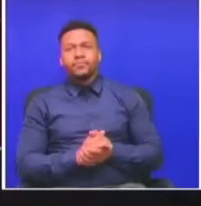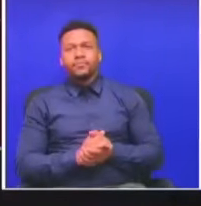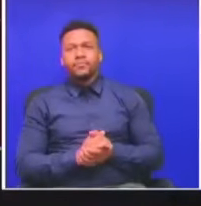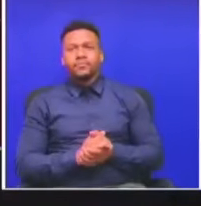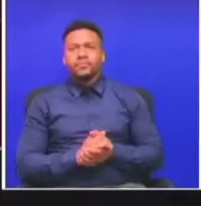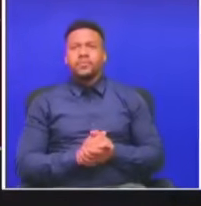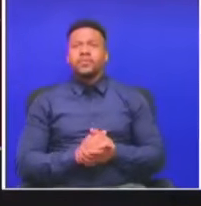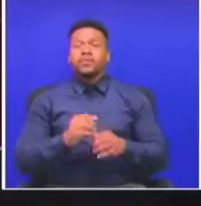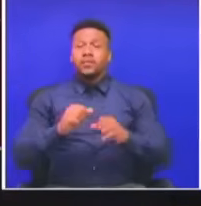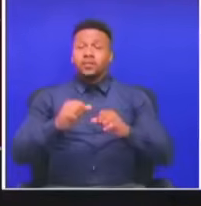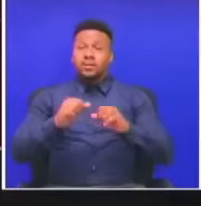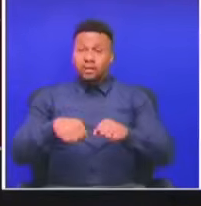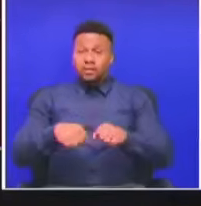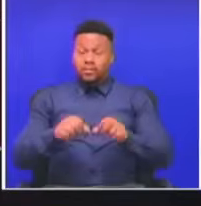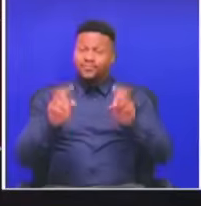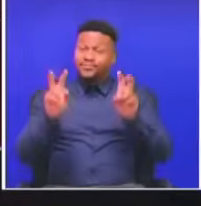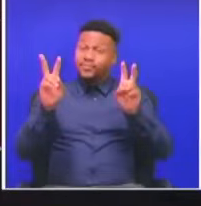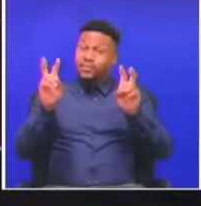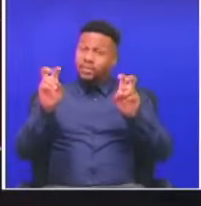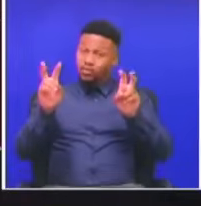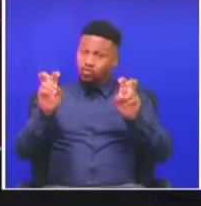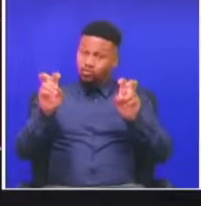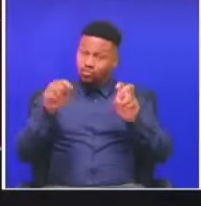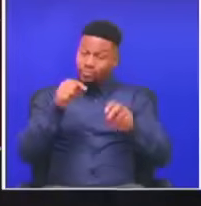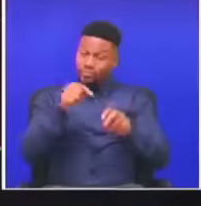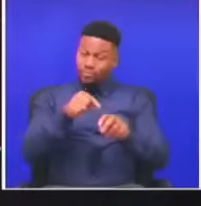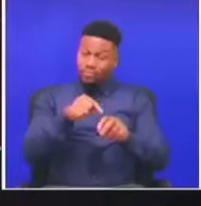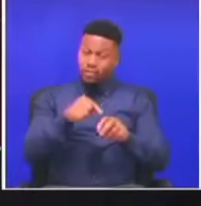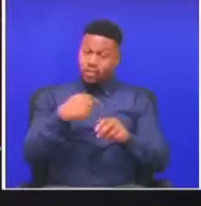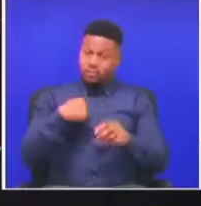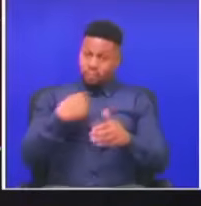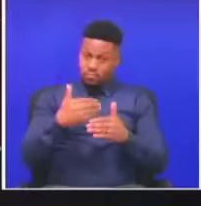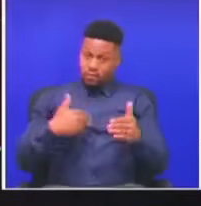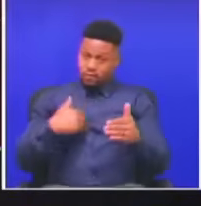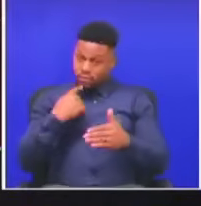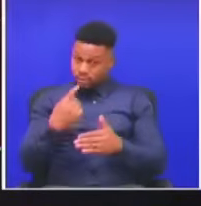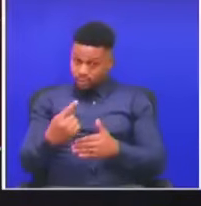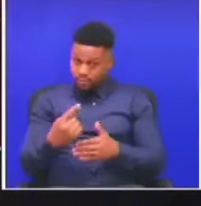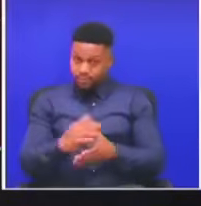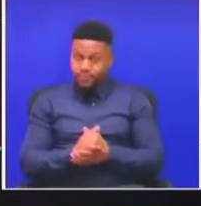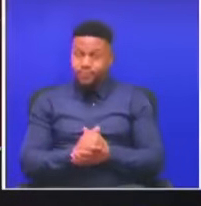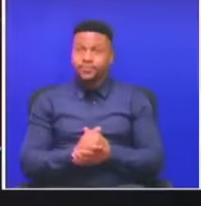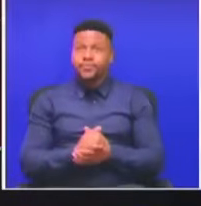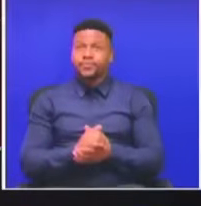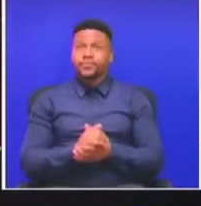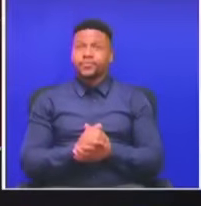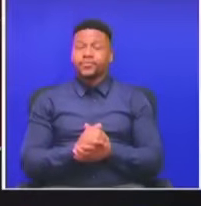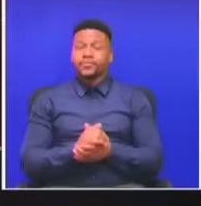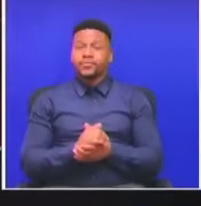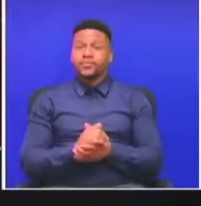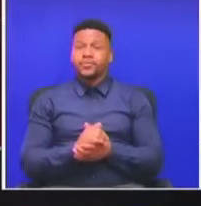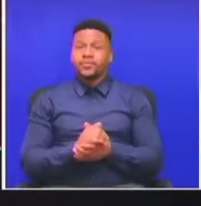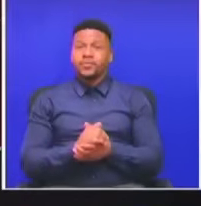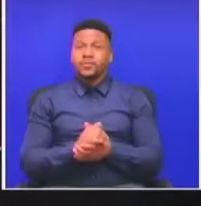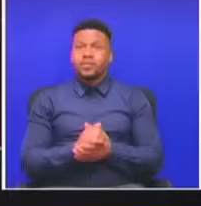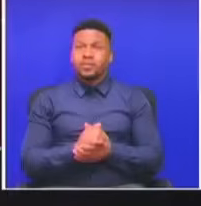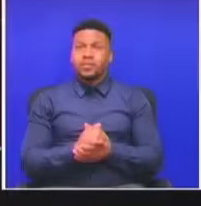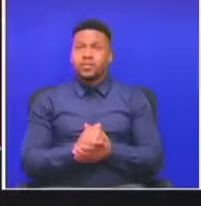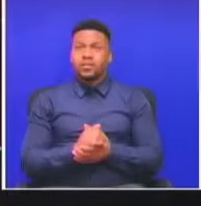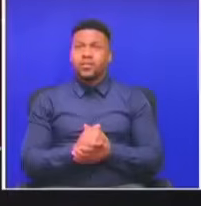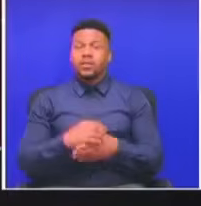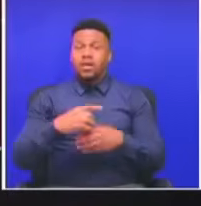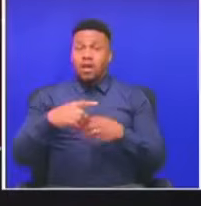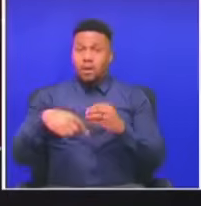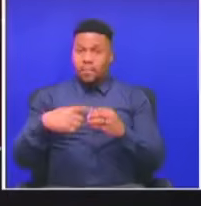the issue, as I said earlier, of the strength and the endowments that